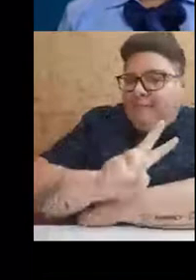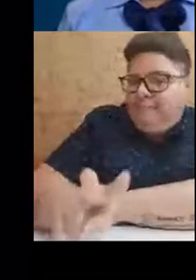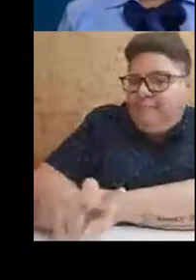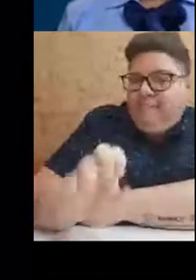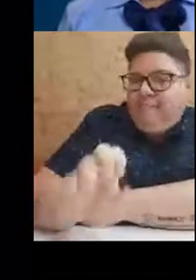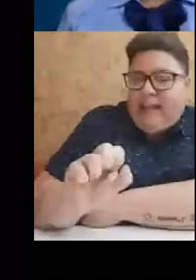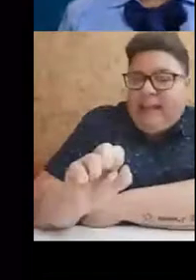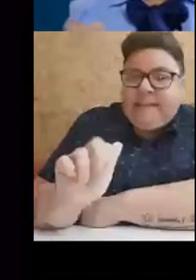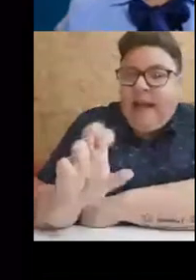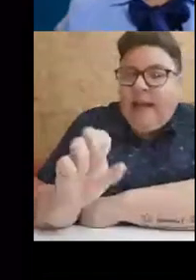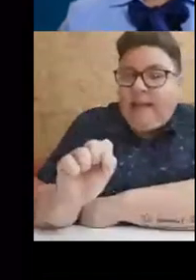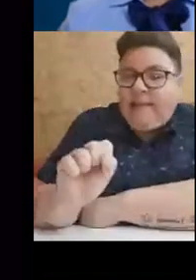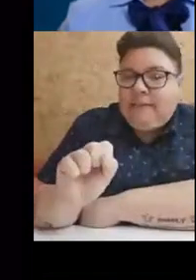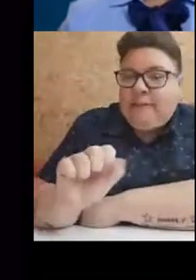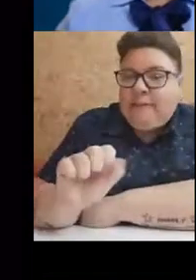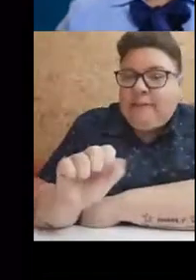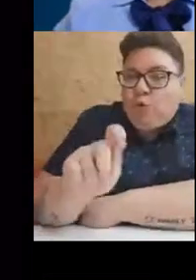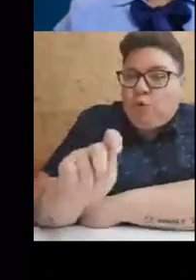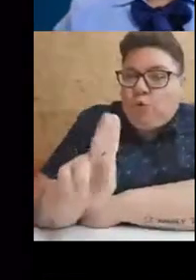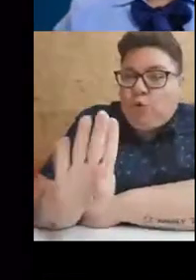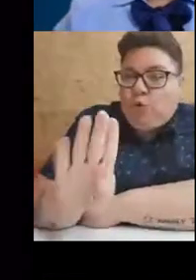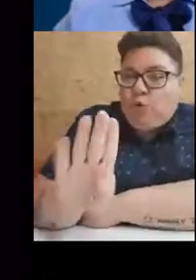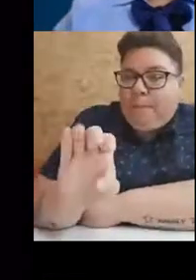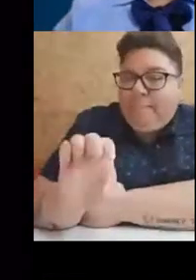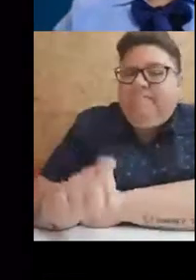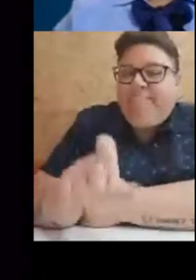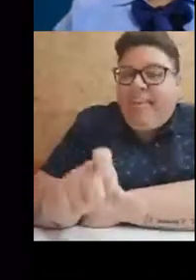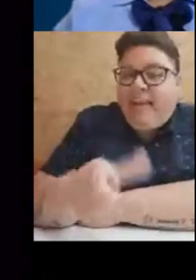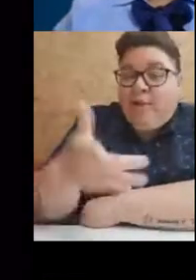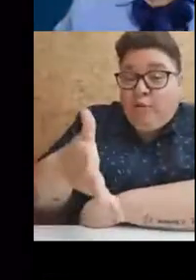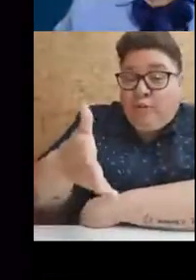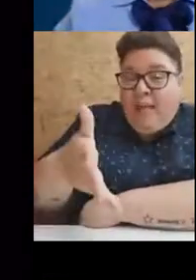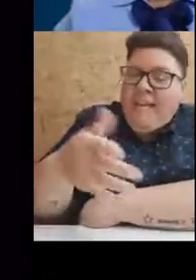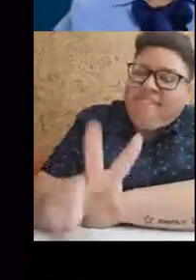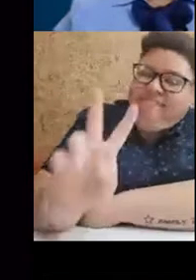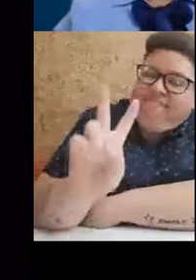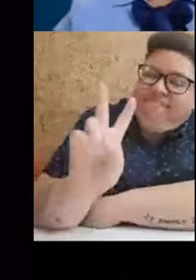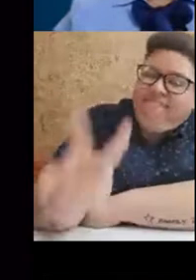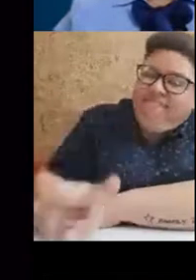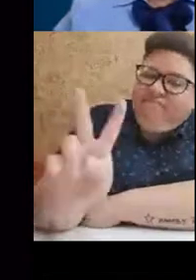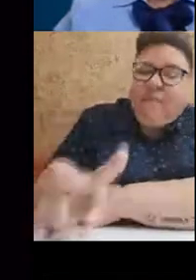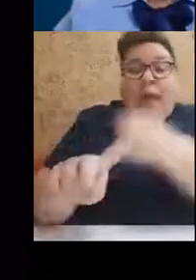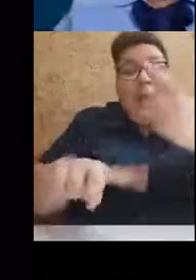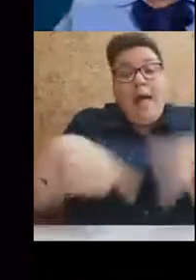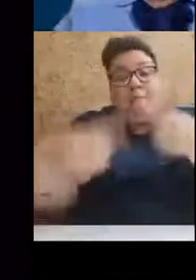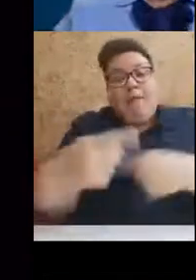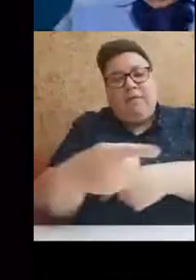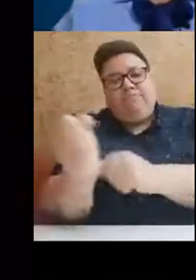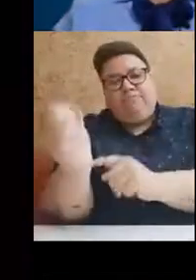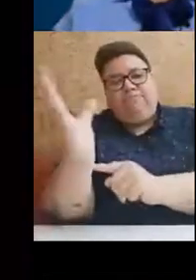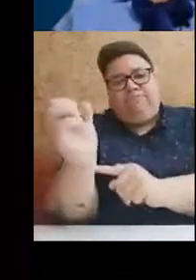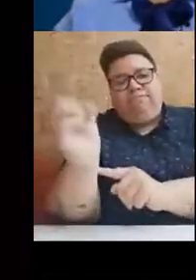Please refer to that for further information after today on all different tax